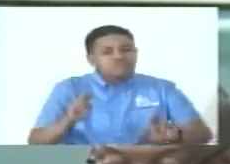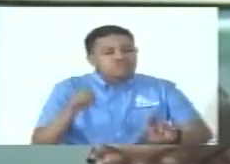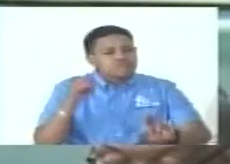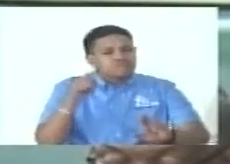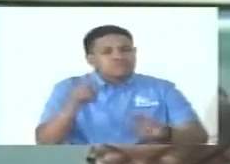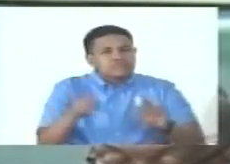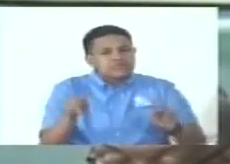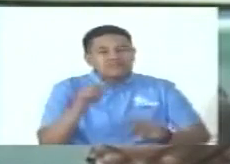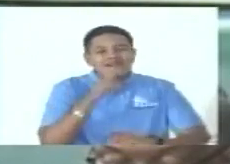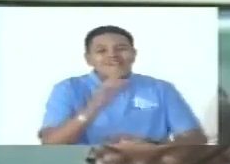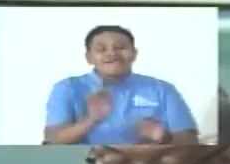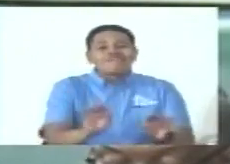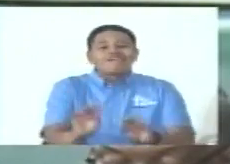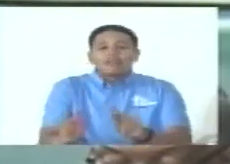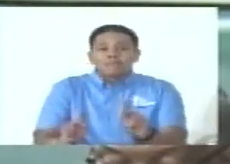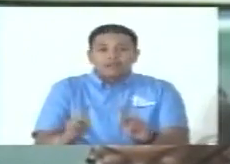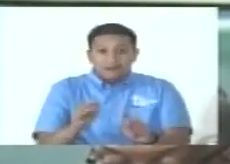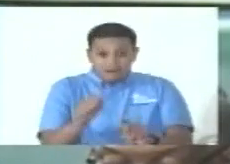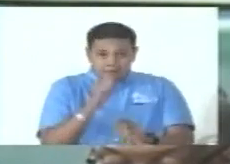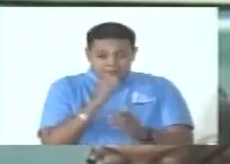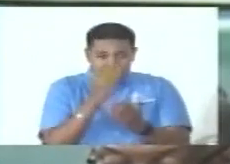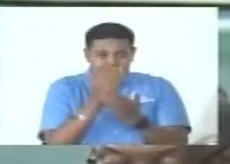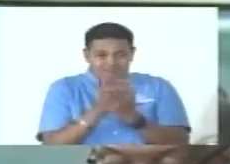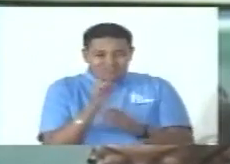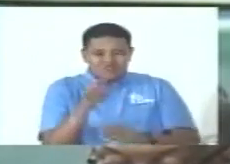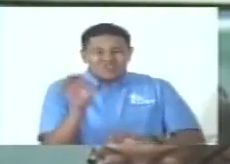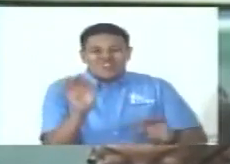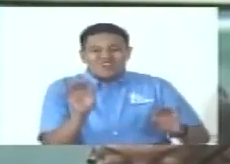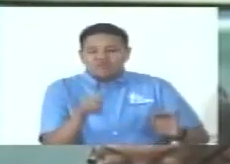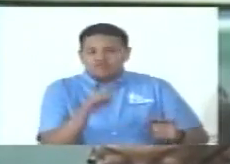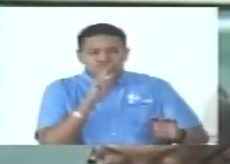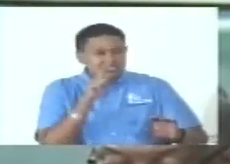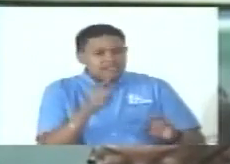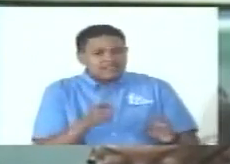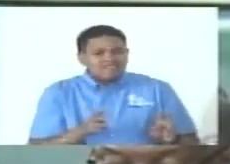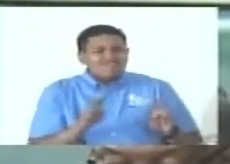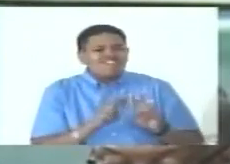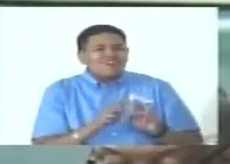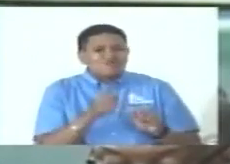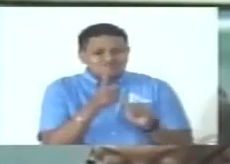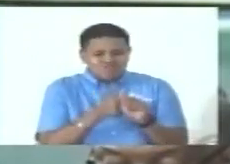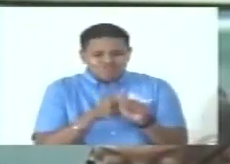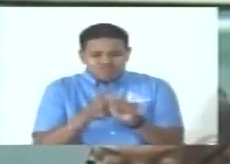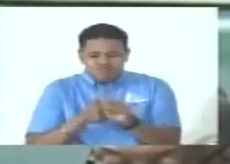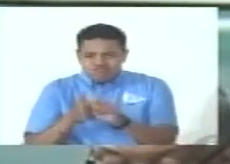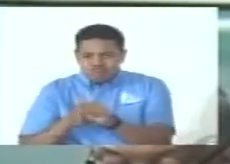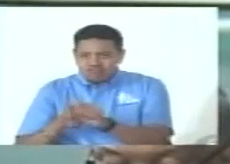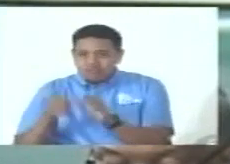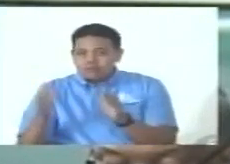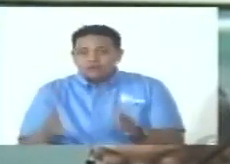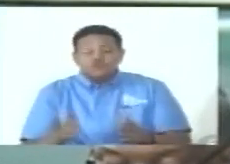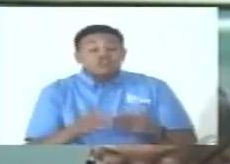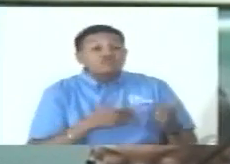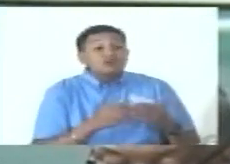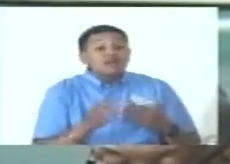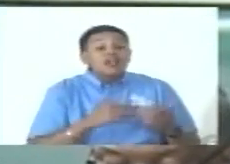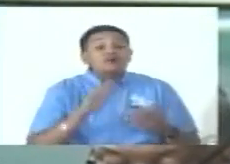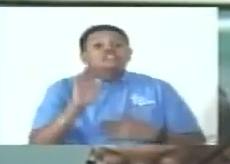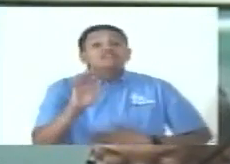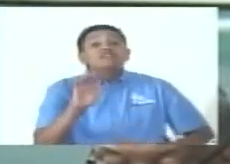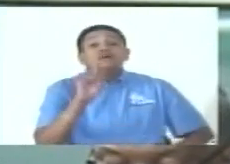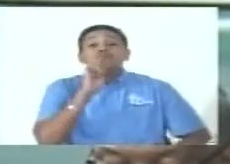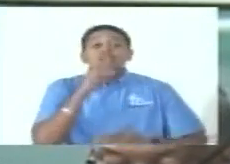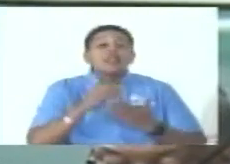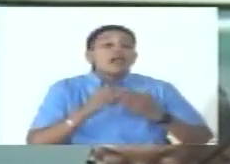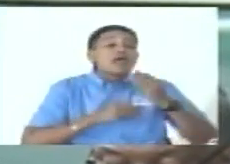this is not a factor to glide over. He valued every constituent, regardless of their